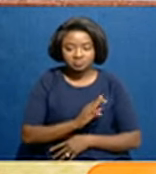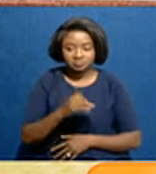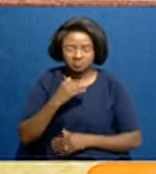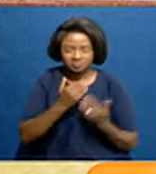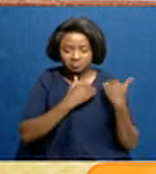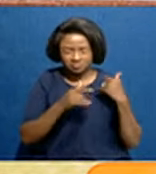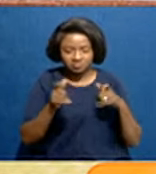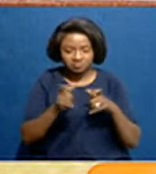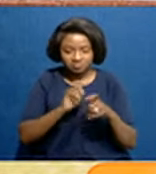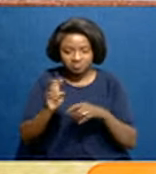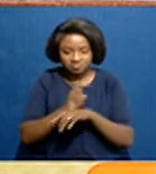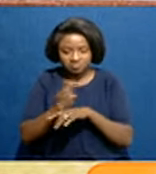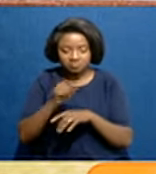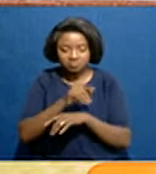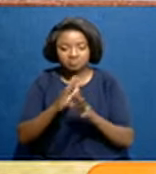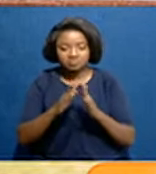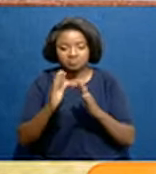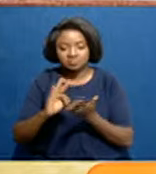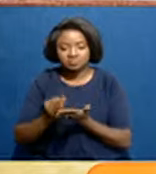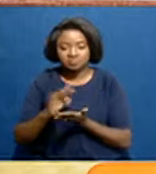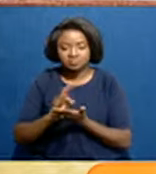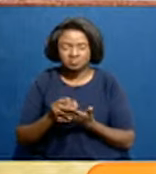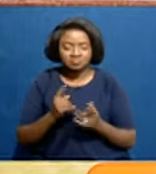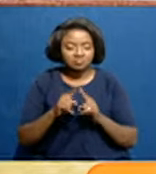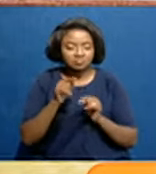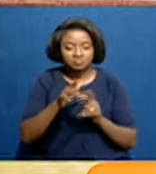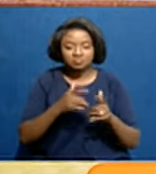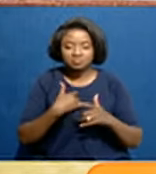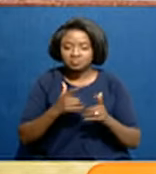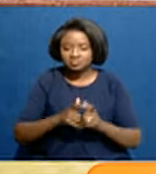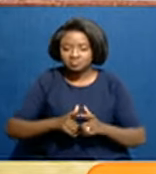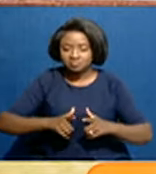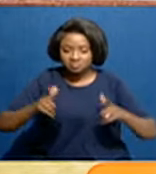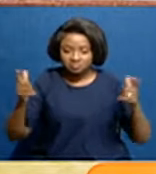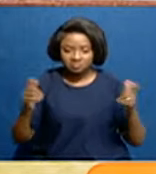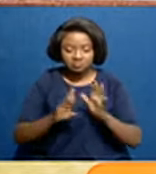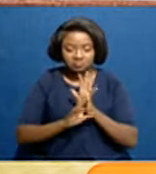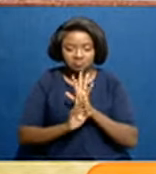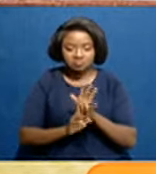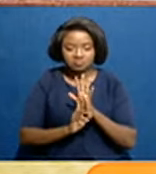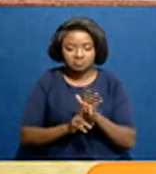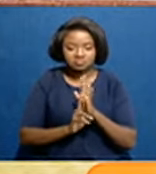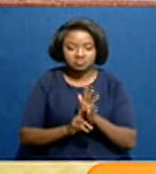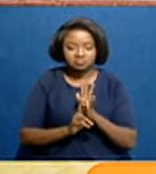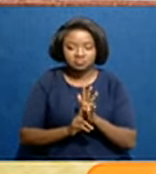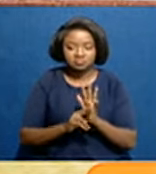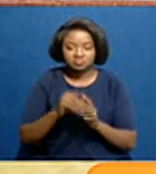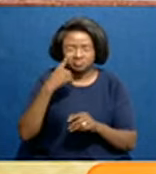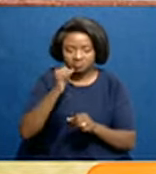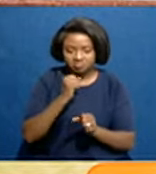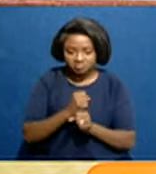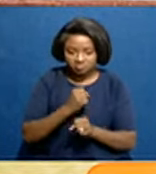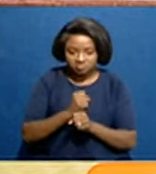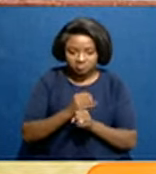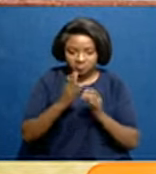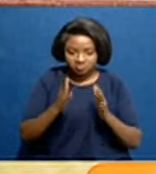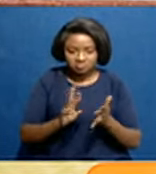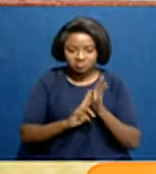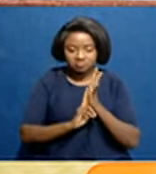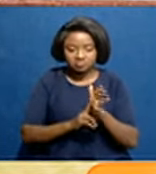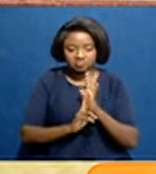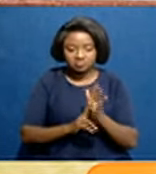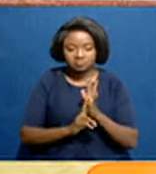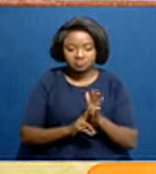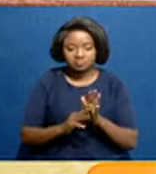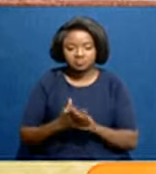funds, and it has a very wide representation. First of workers' representation, COTU sits in